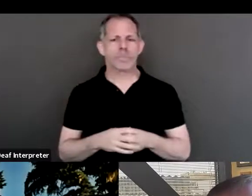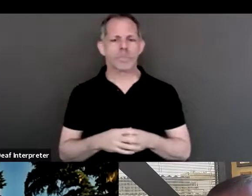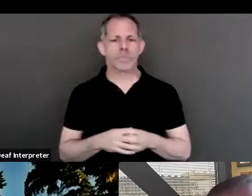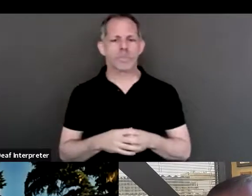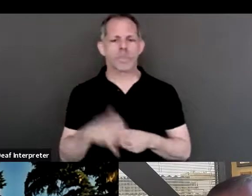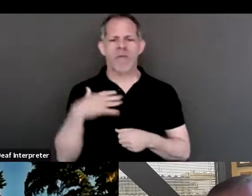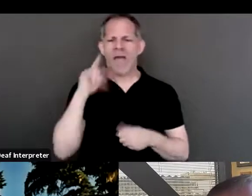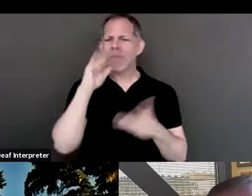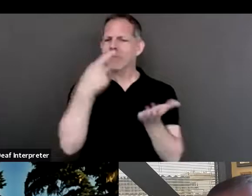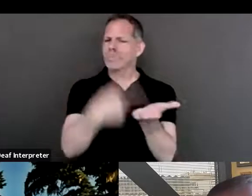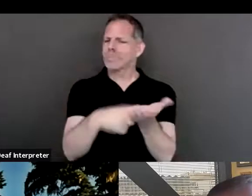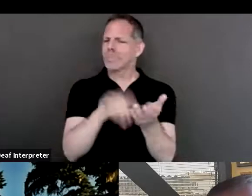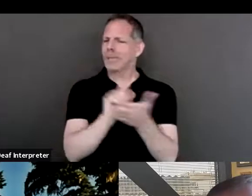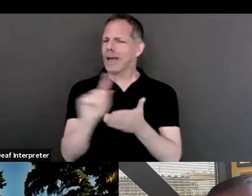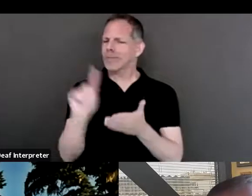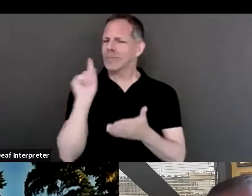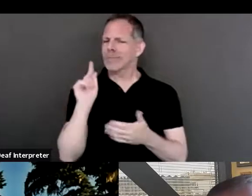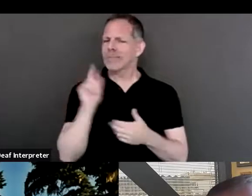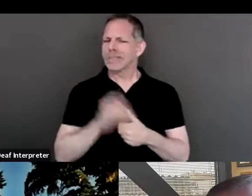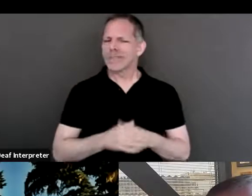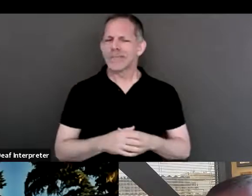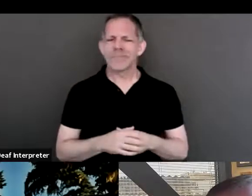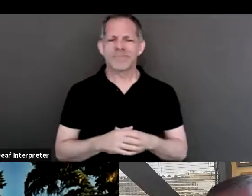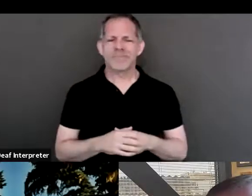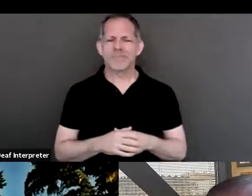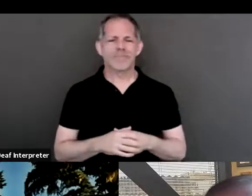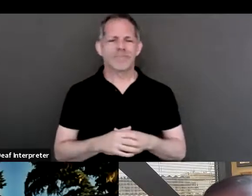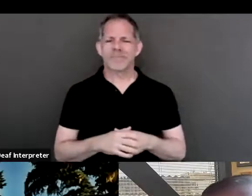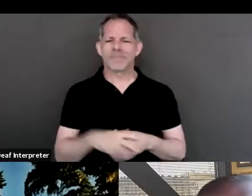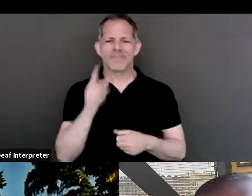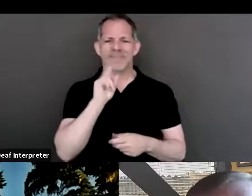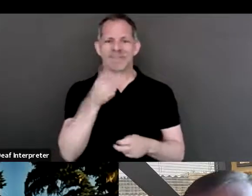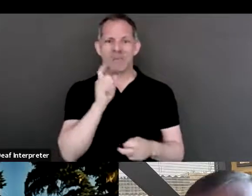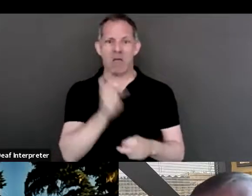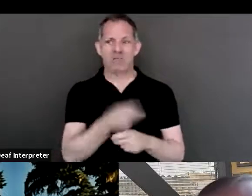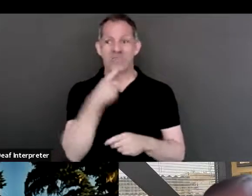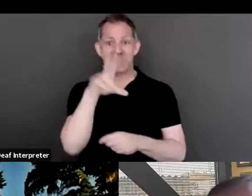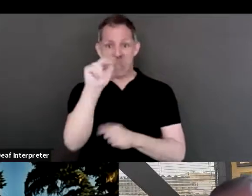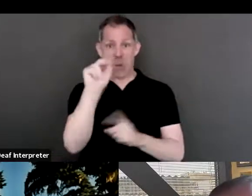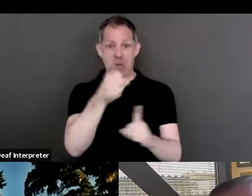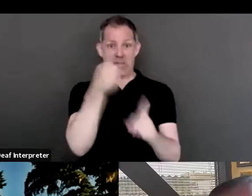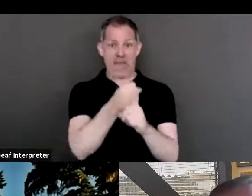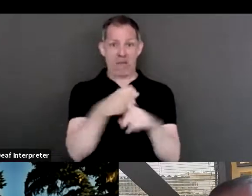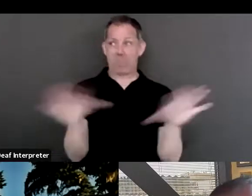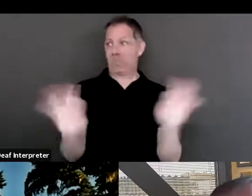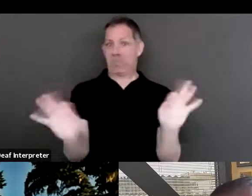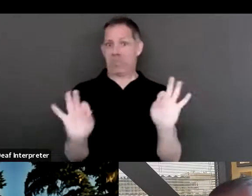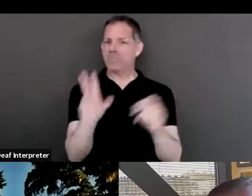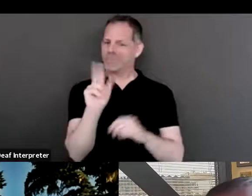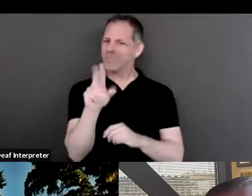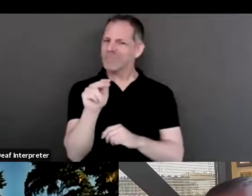accurate to say there's been no impact. I suspect that there are individuals